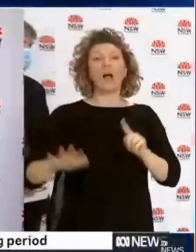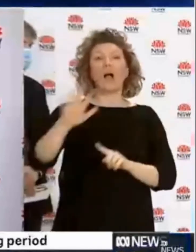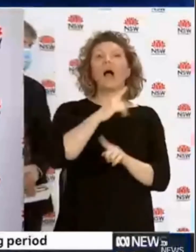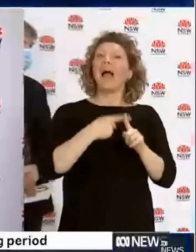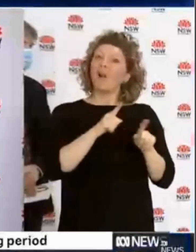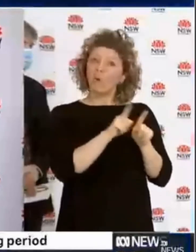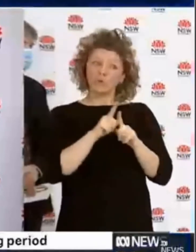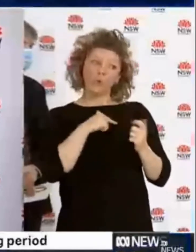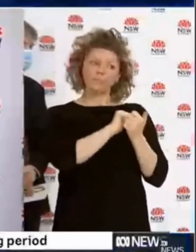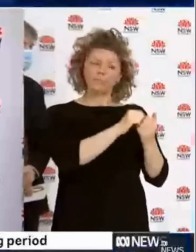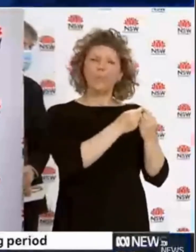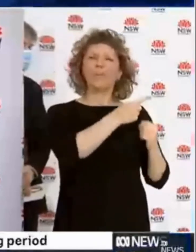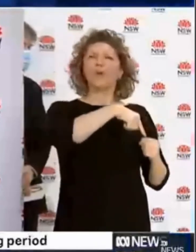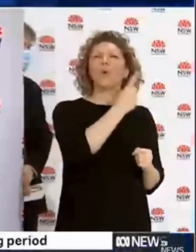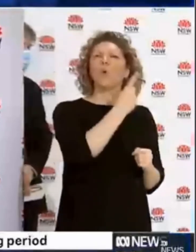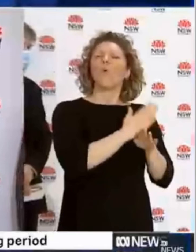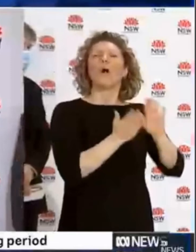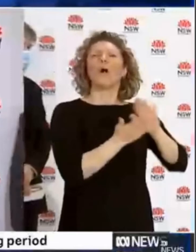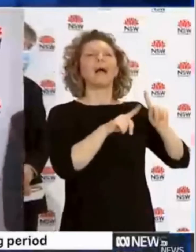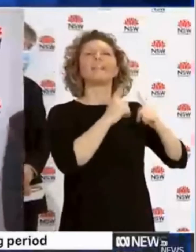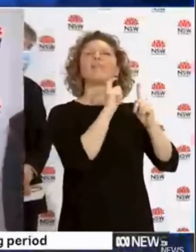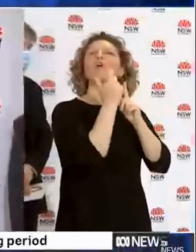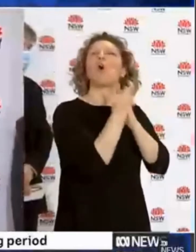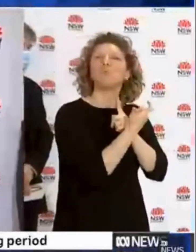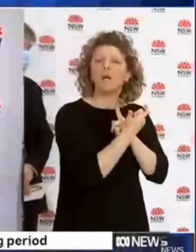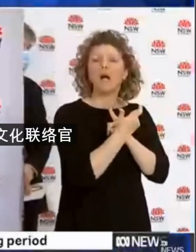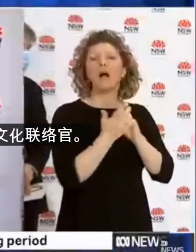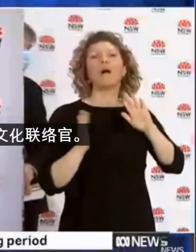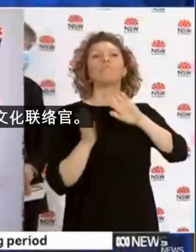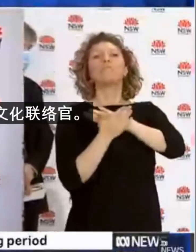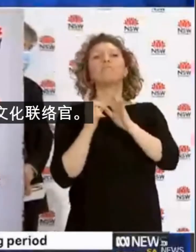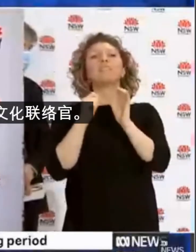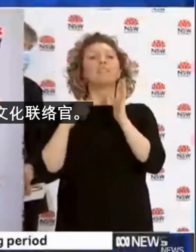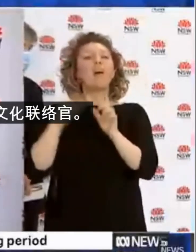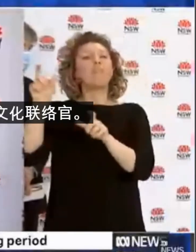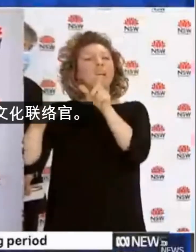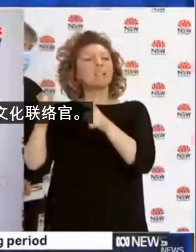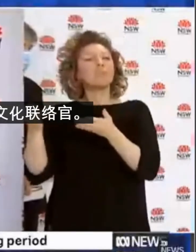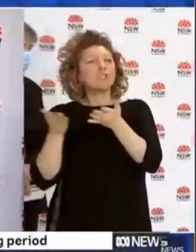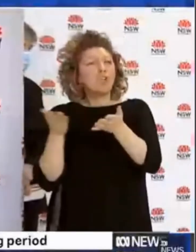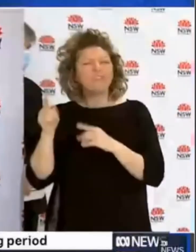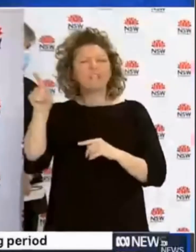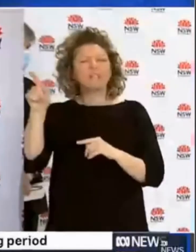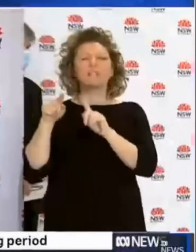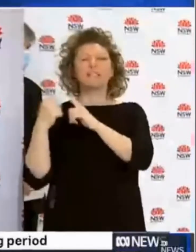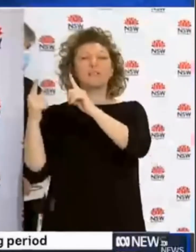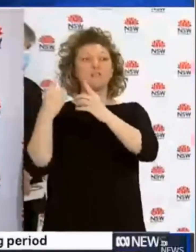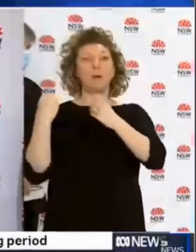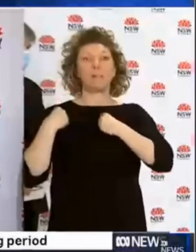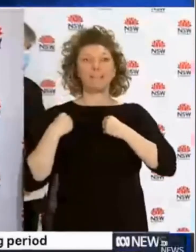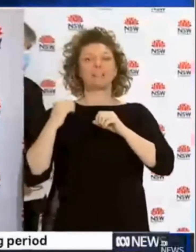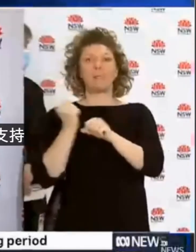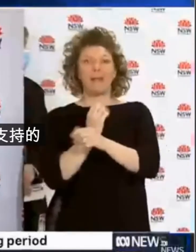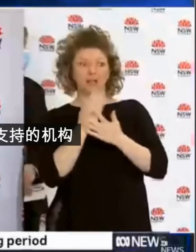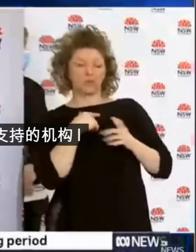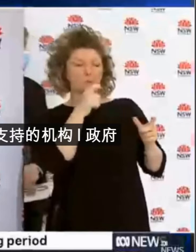liaison officers, staff from Multicultural New South Wales, the Department of Customer Service and other agencies reaching out and providing support to people